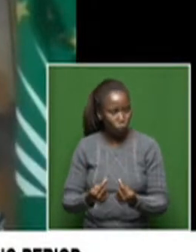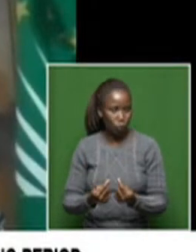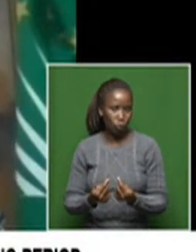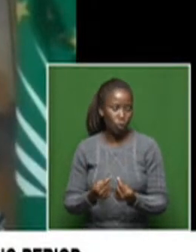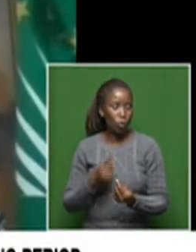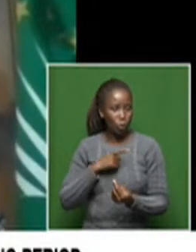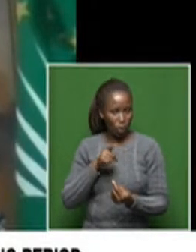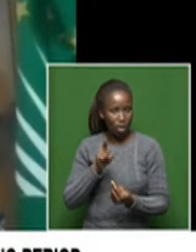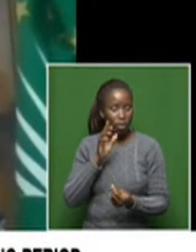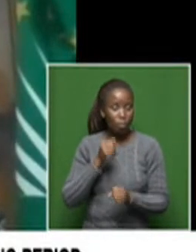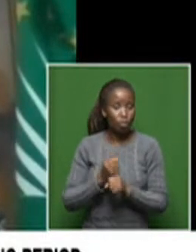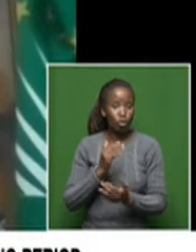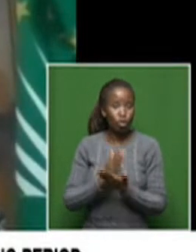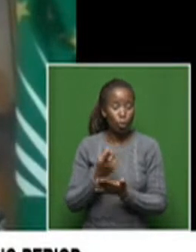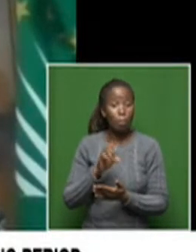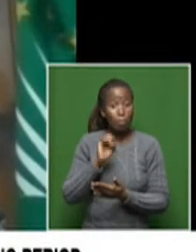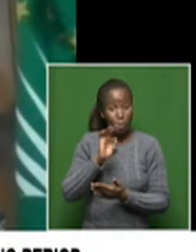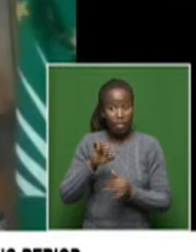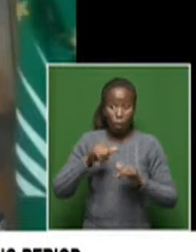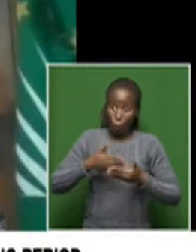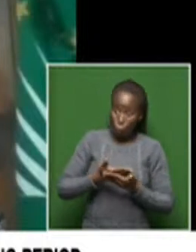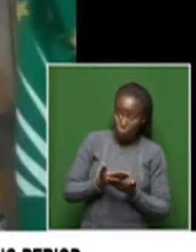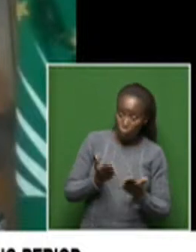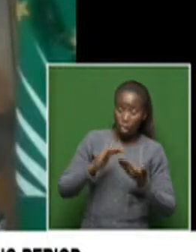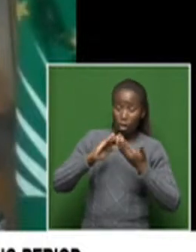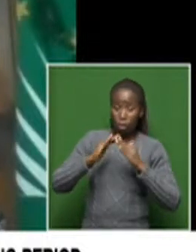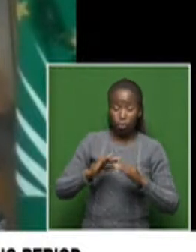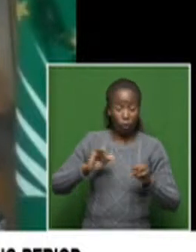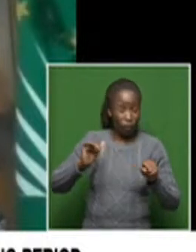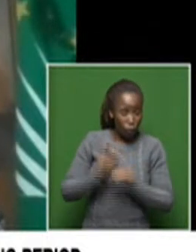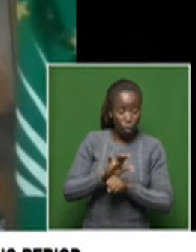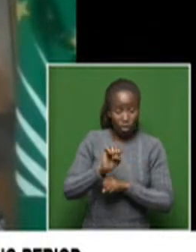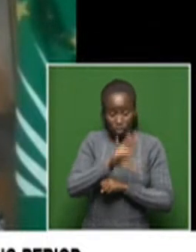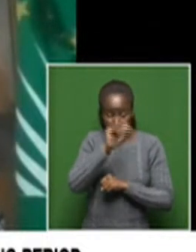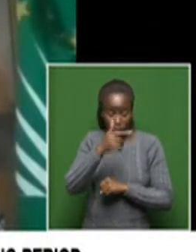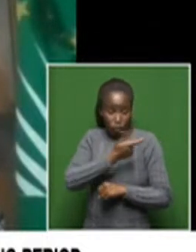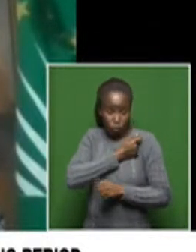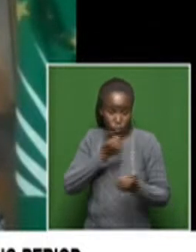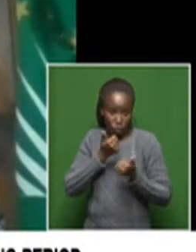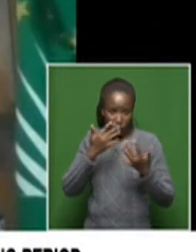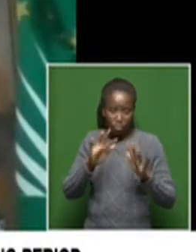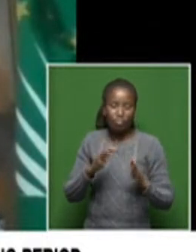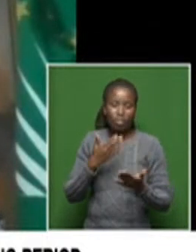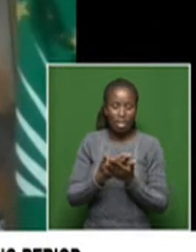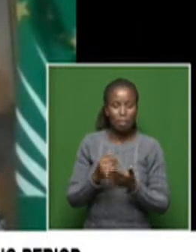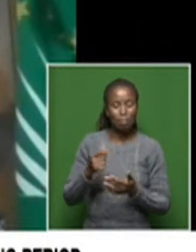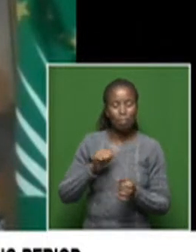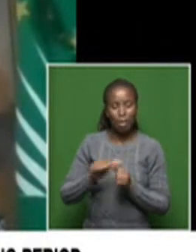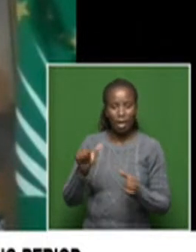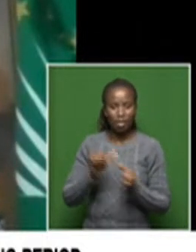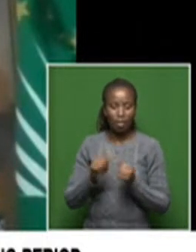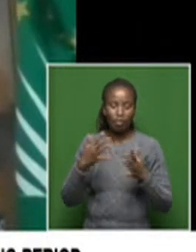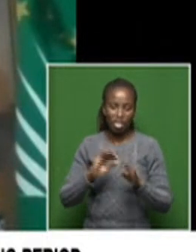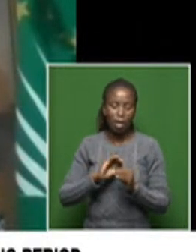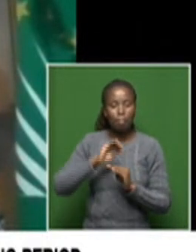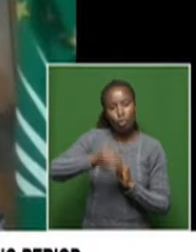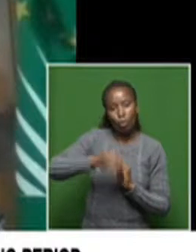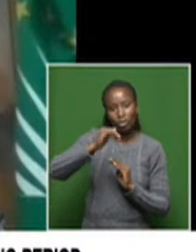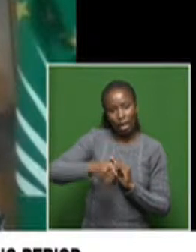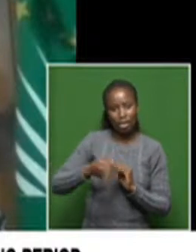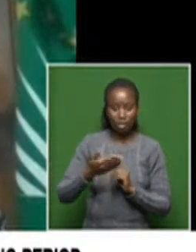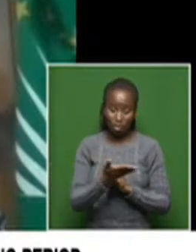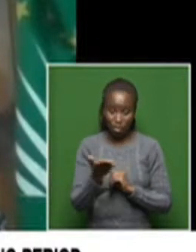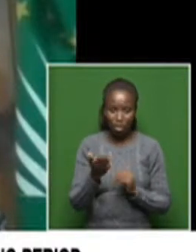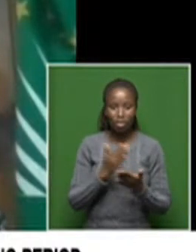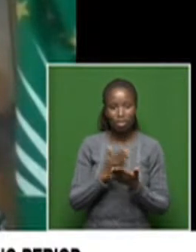by the time we reach immunity in terms of the community, in terms of the entire South Africa, at least we have managed to protect the lives of those that